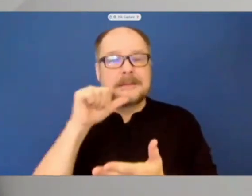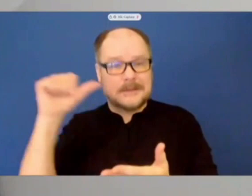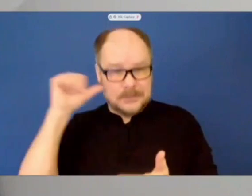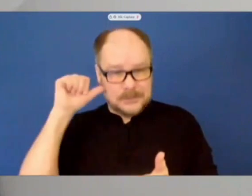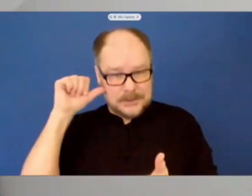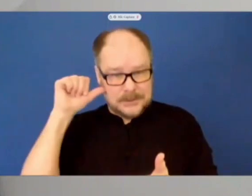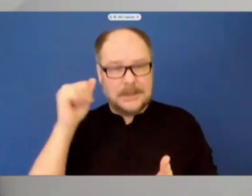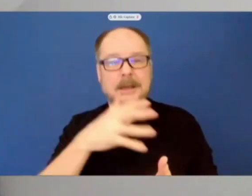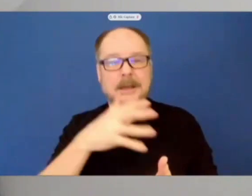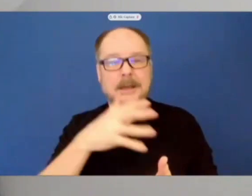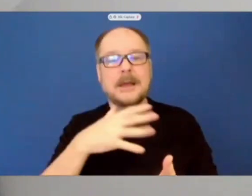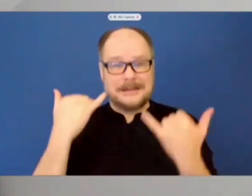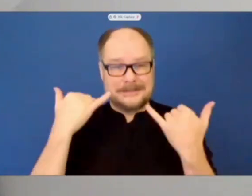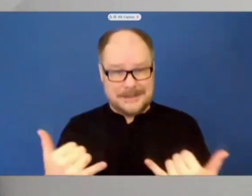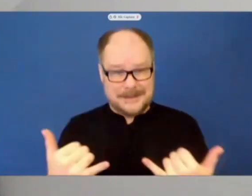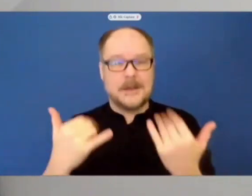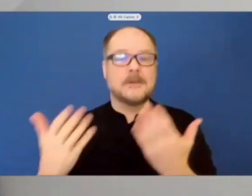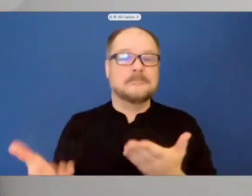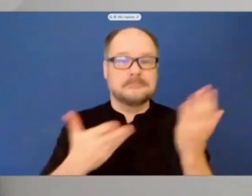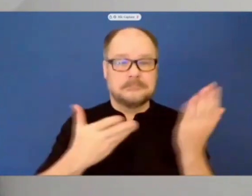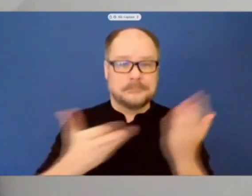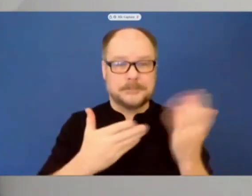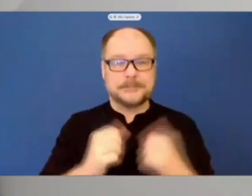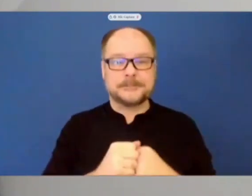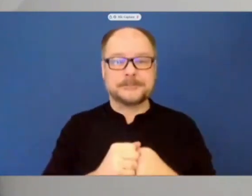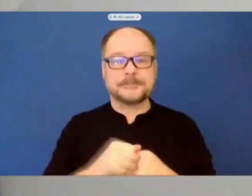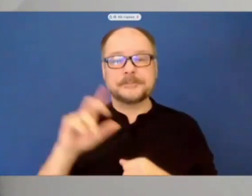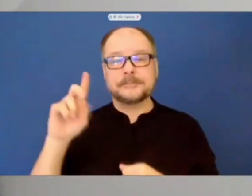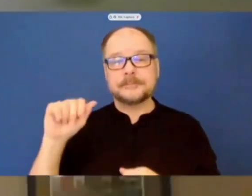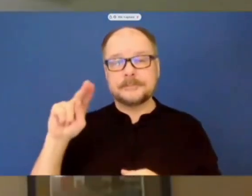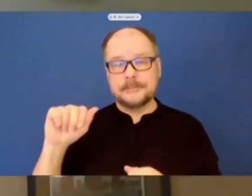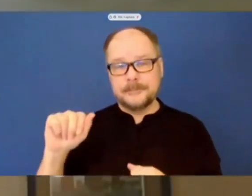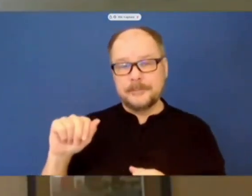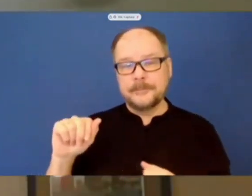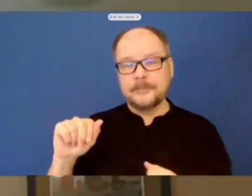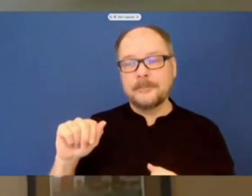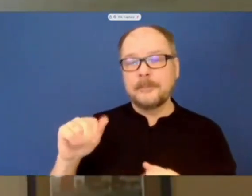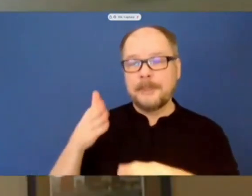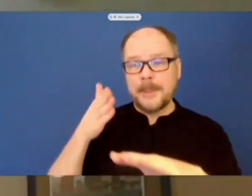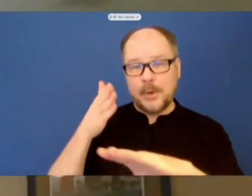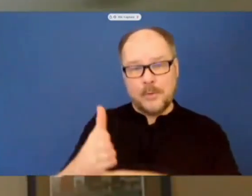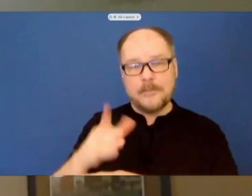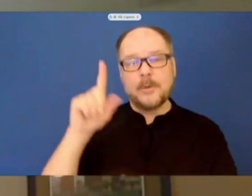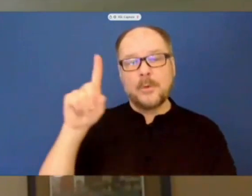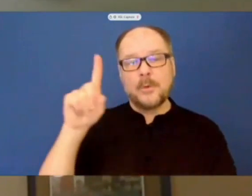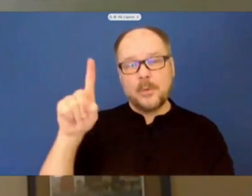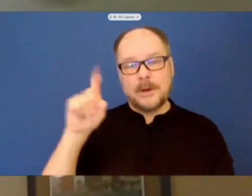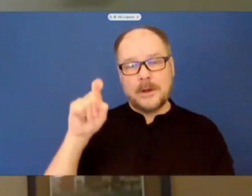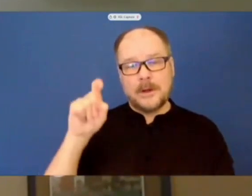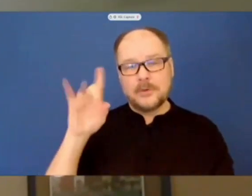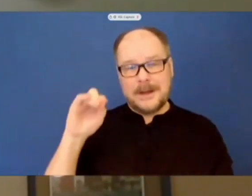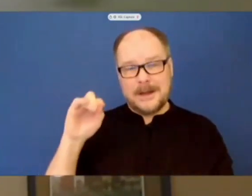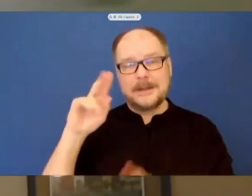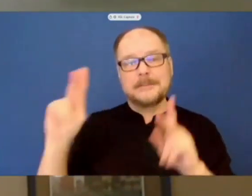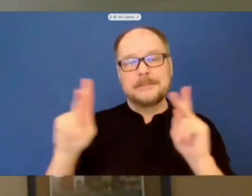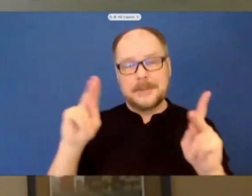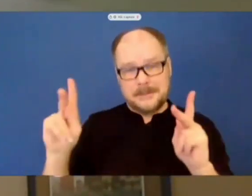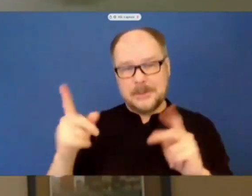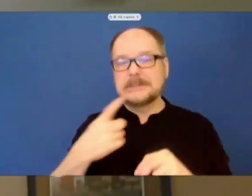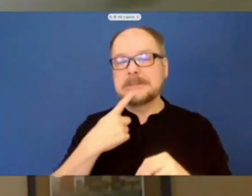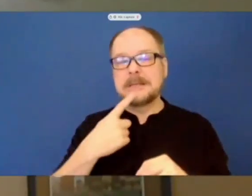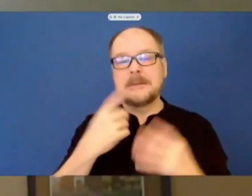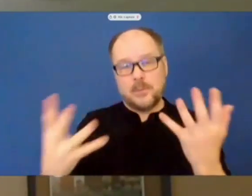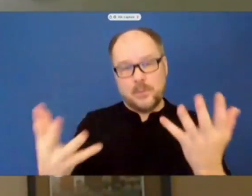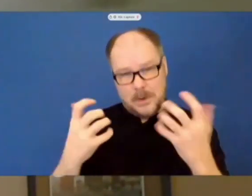execution today. And understand, we have had over 180 people who have said that they want to go to the